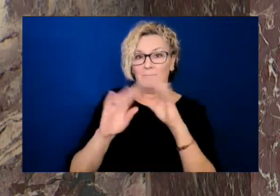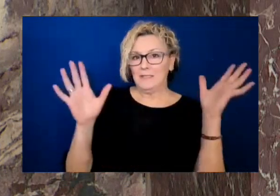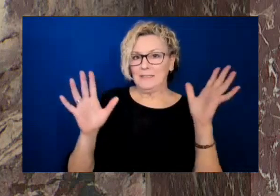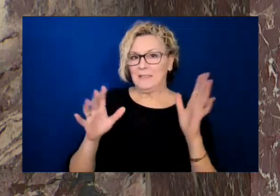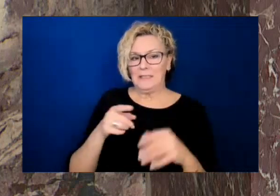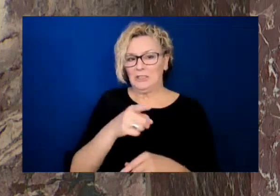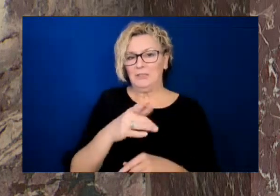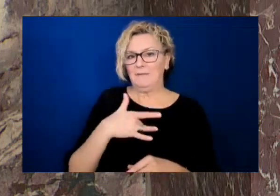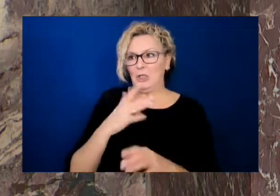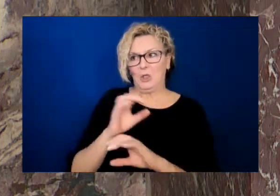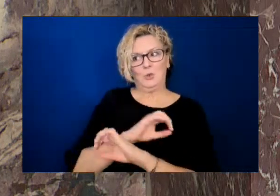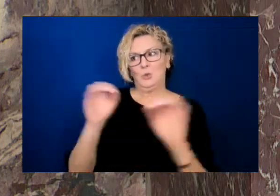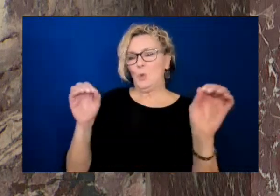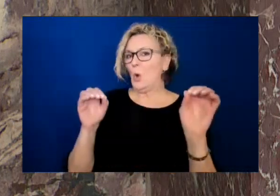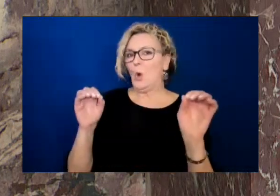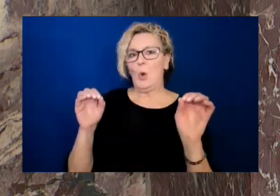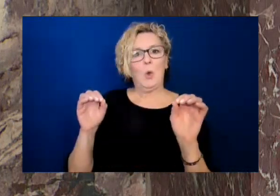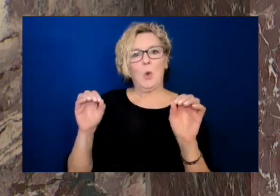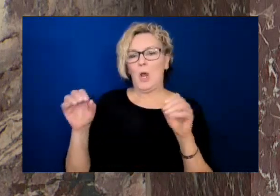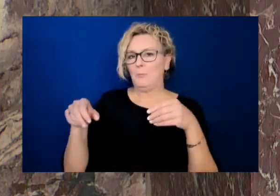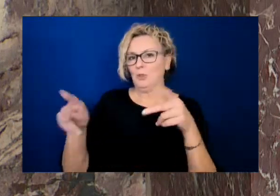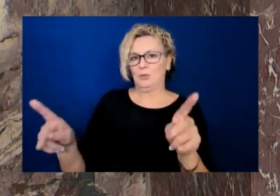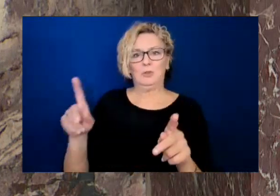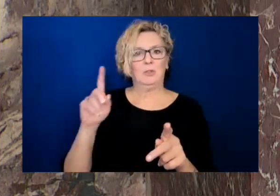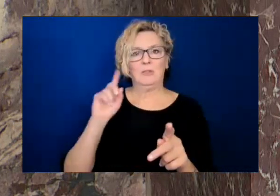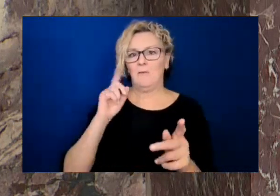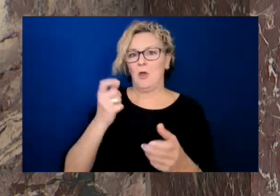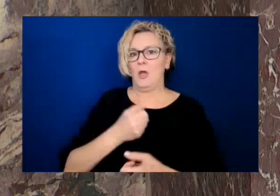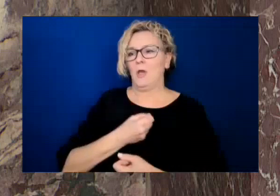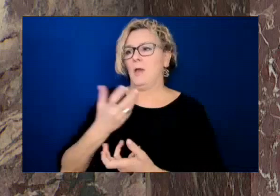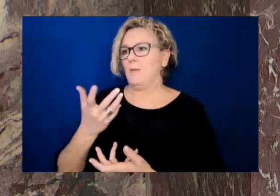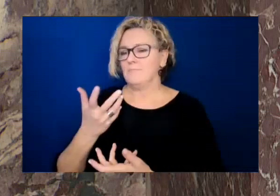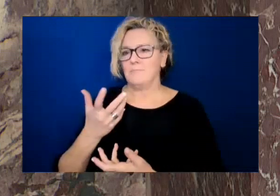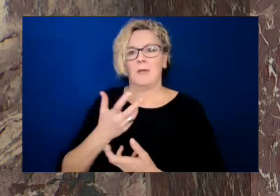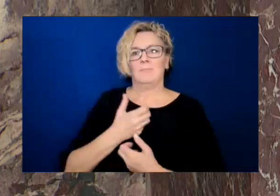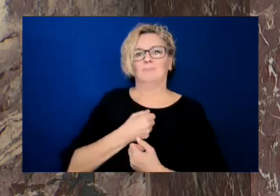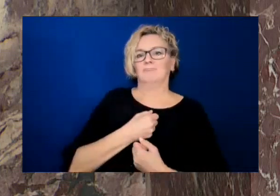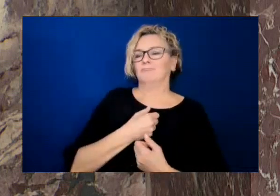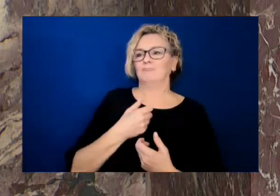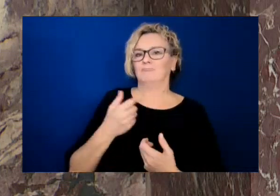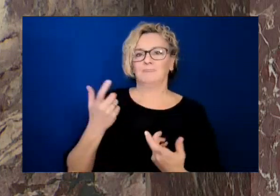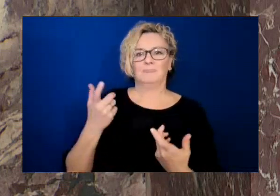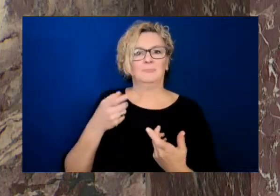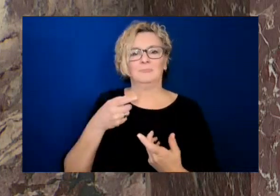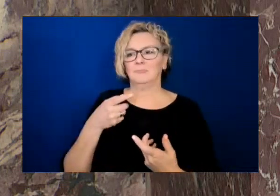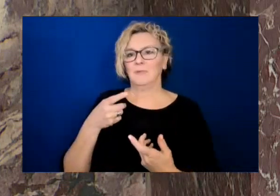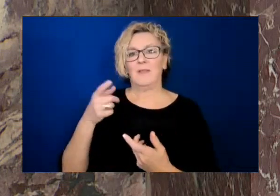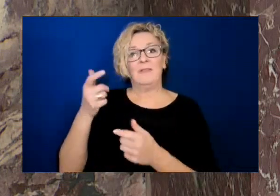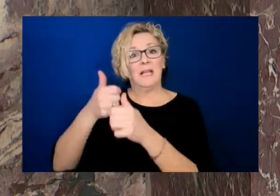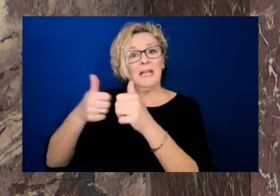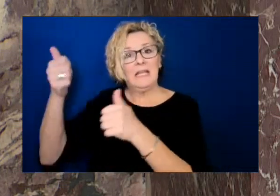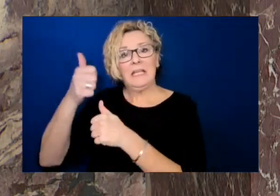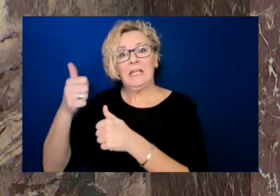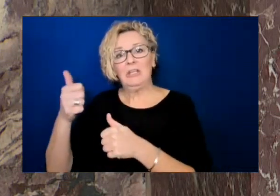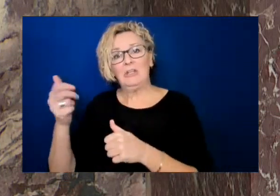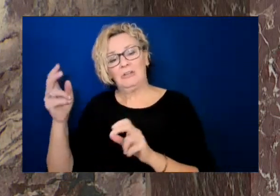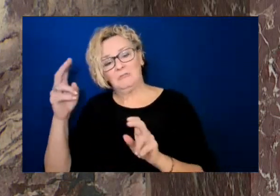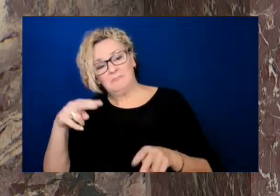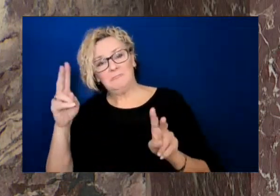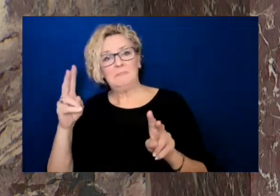being so much mistreated and shunned by this leader and her caucus members.